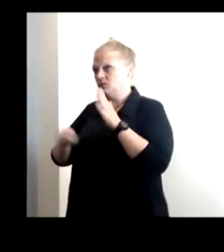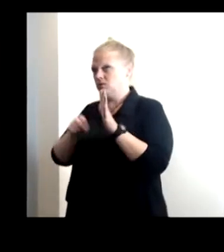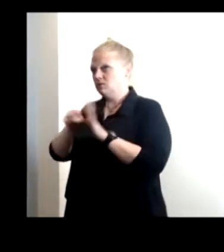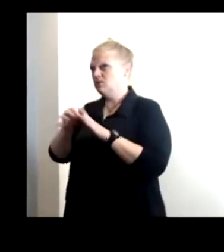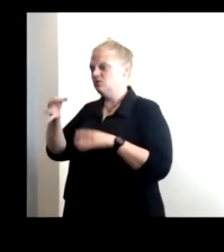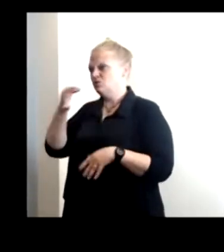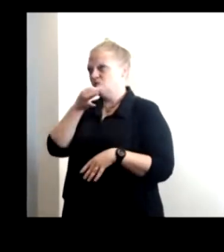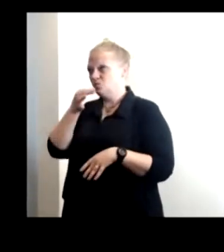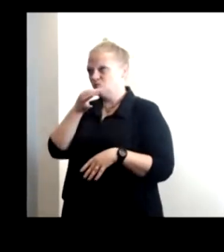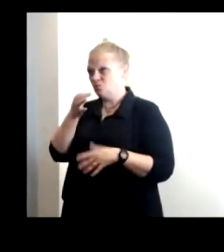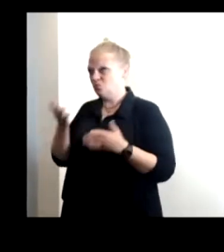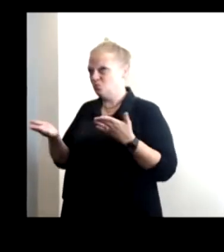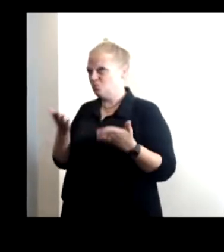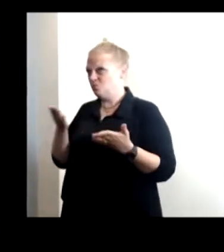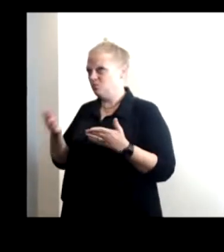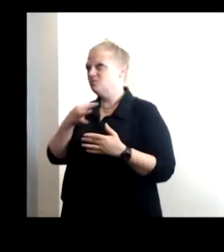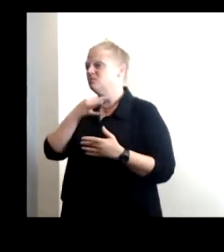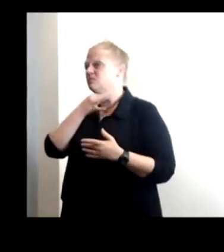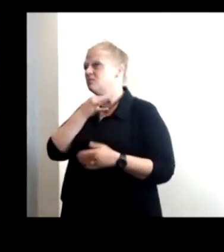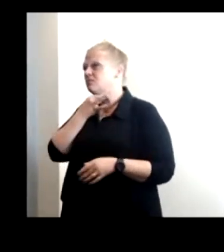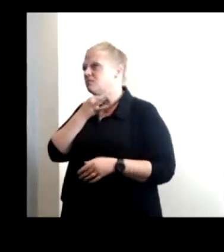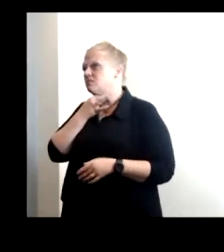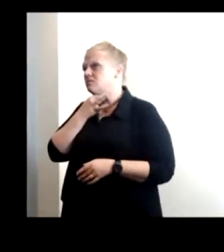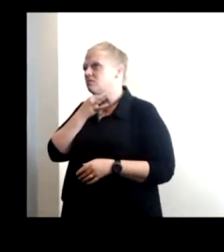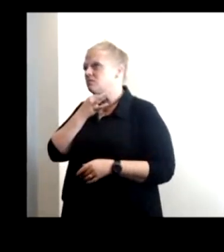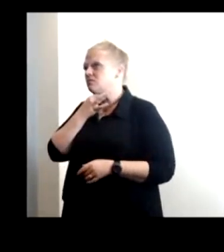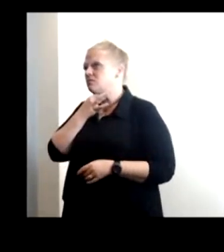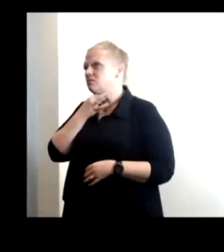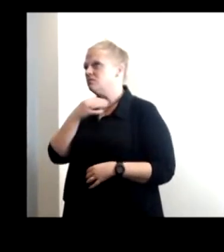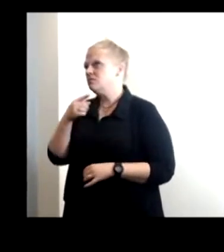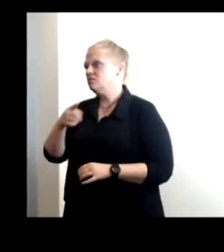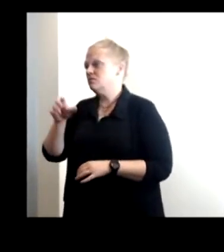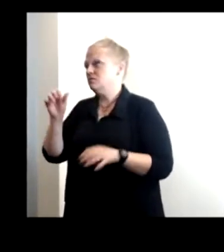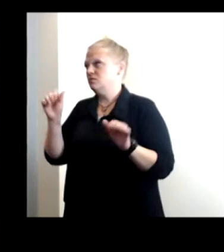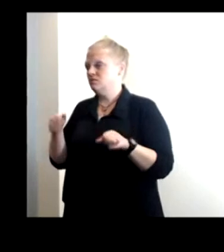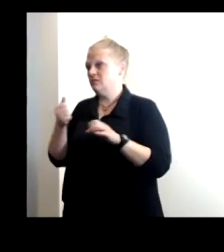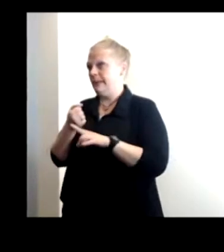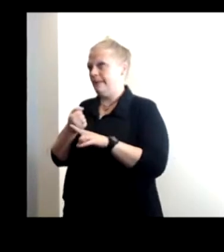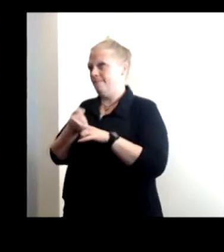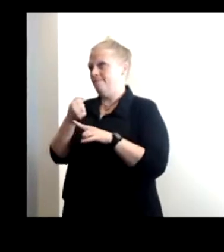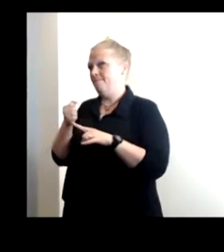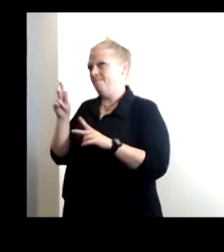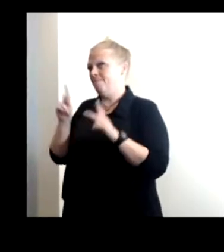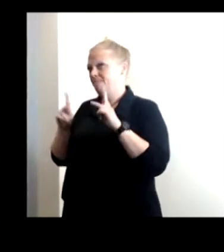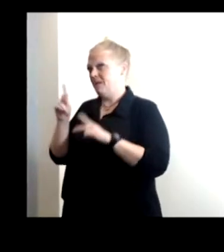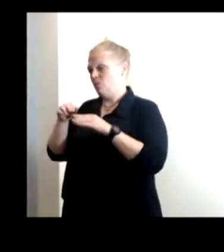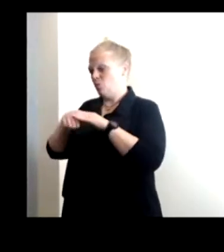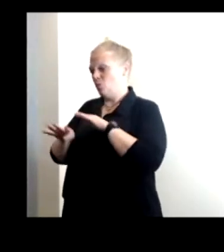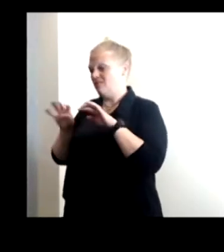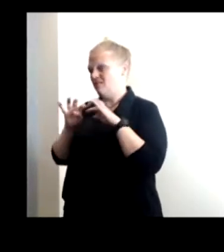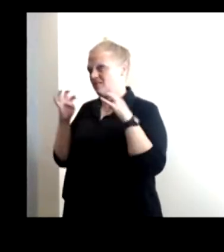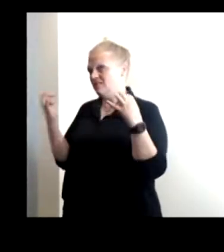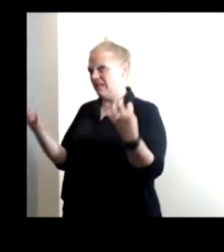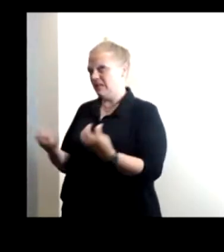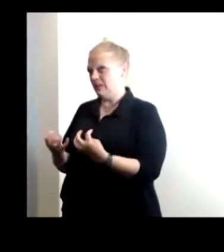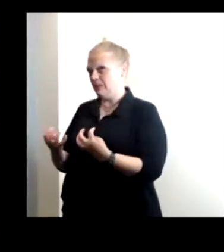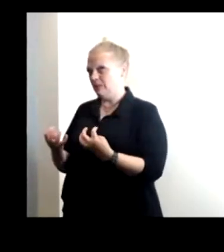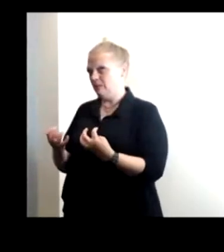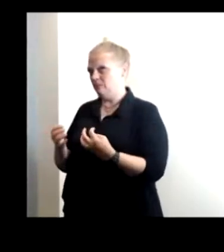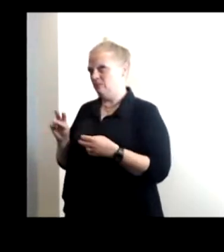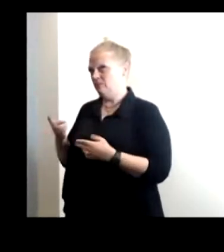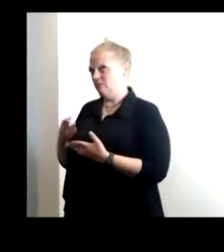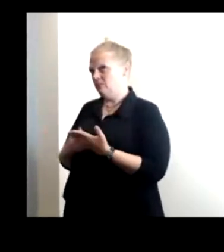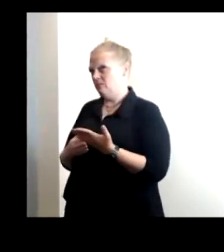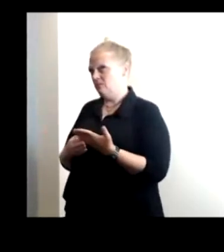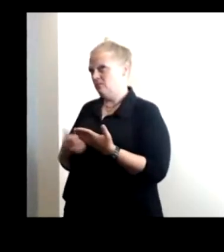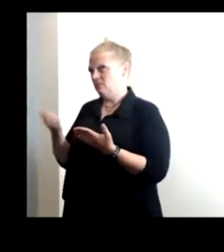things are trending, I'm curious if this could potentially have any impact on fans in the Bills stadiums. And then second part of